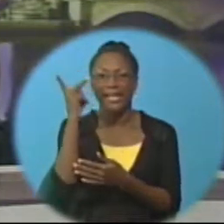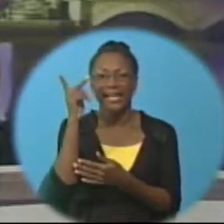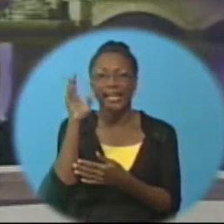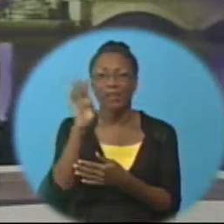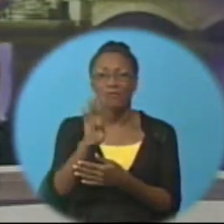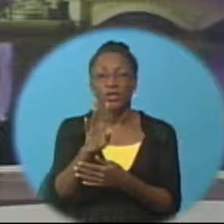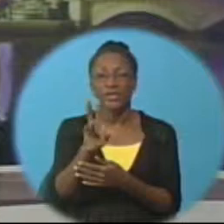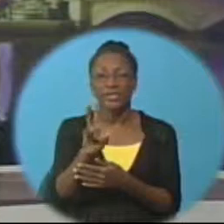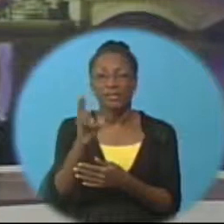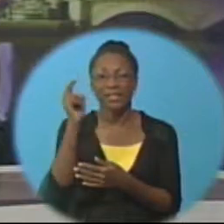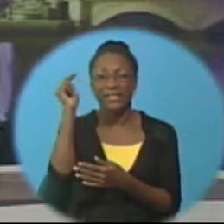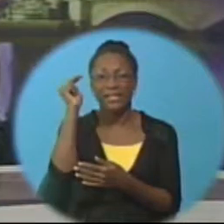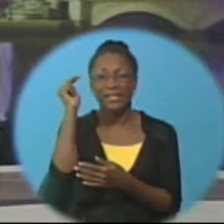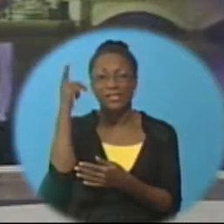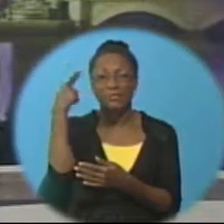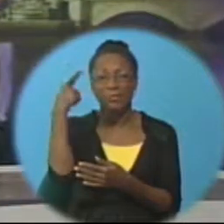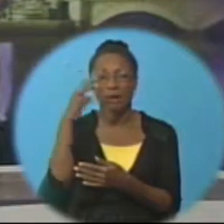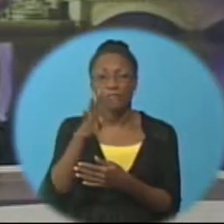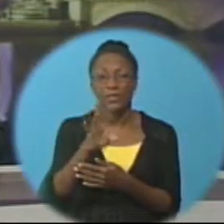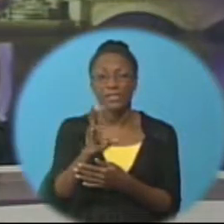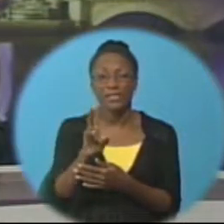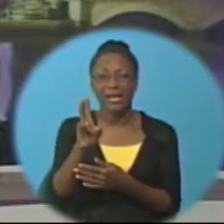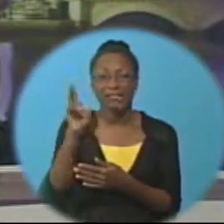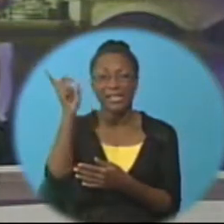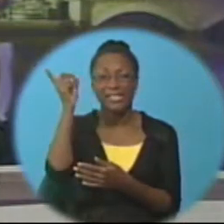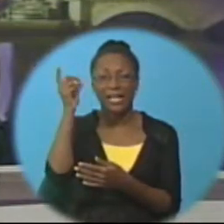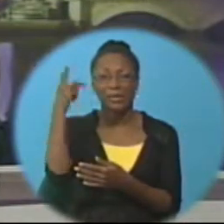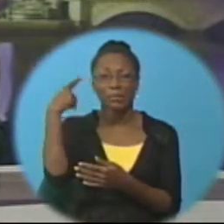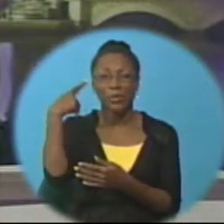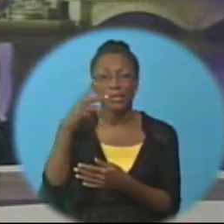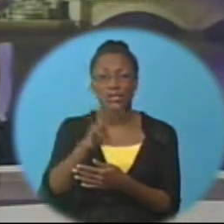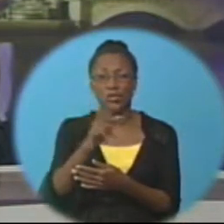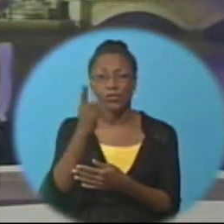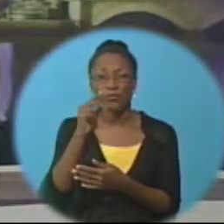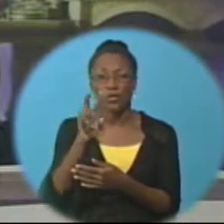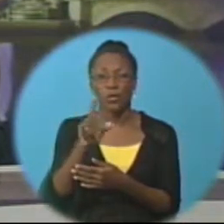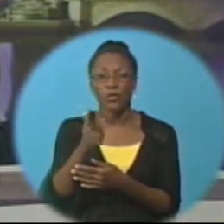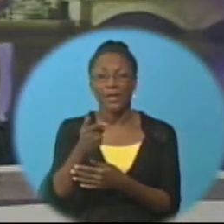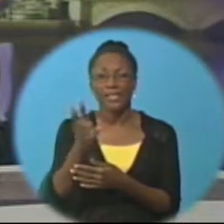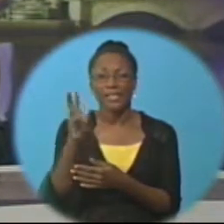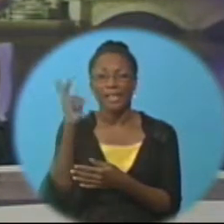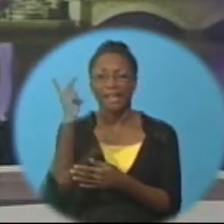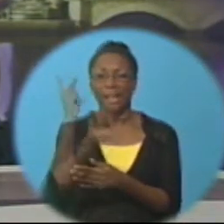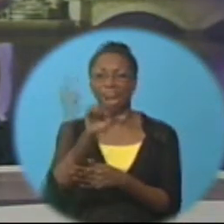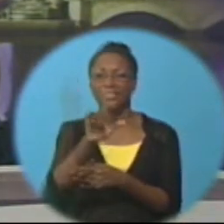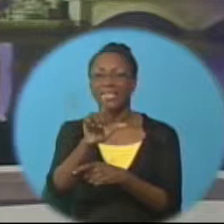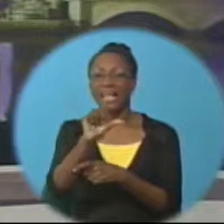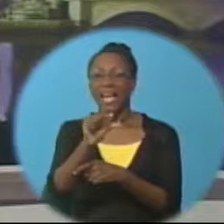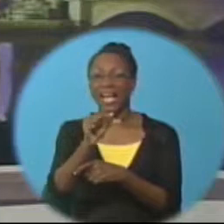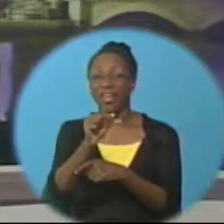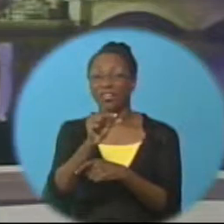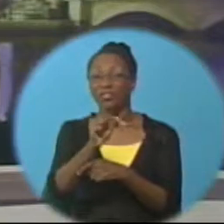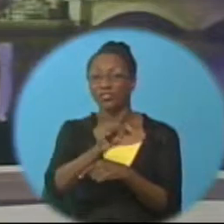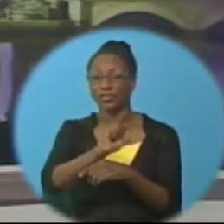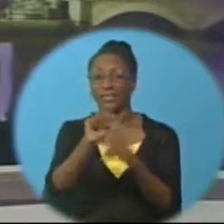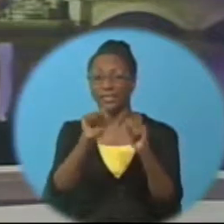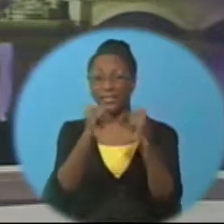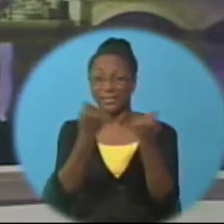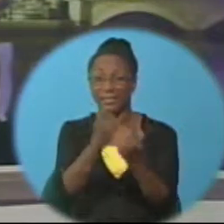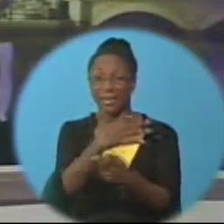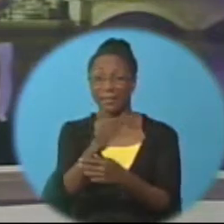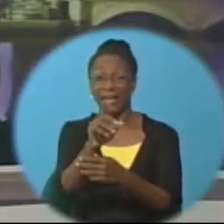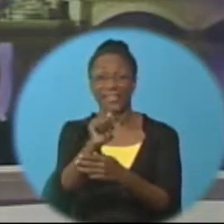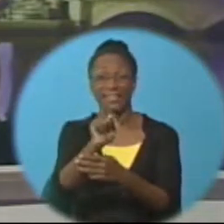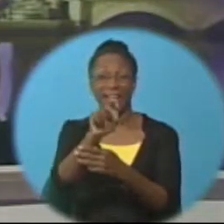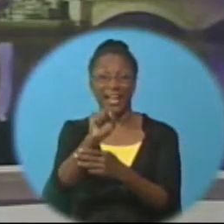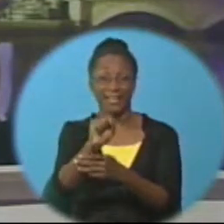Nicholas Puran 47, while Dalton Polius took 2 for 26 and Kyle Mears 2 for 39. LG Kick Strike Force and